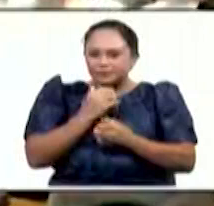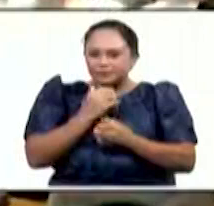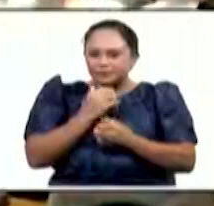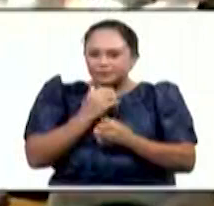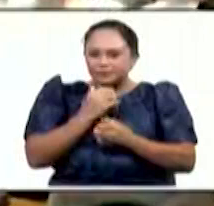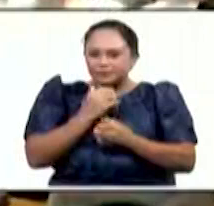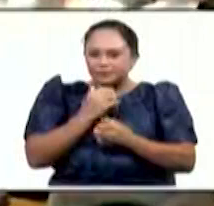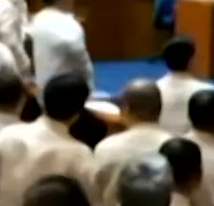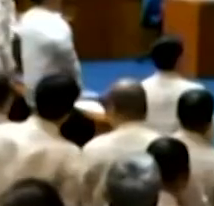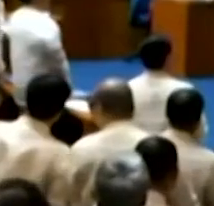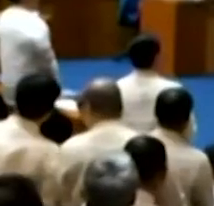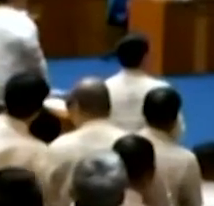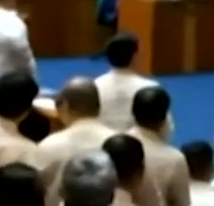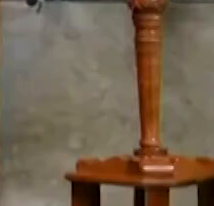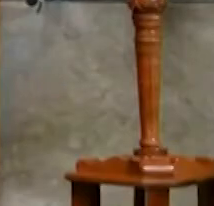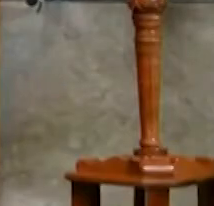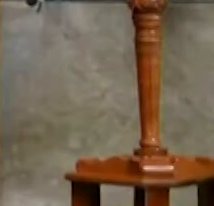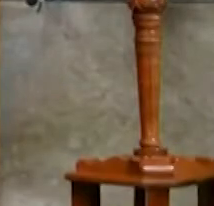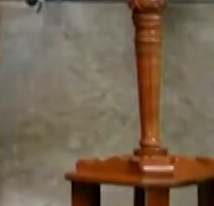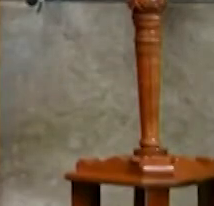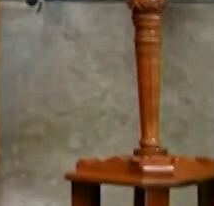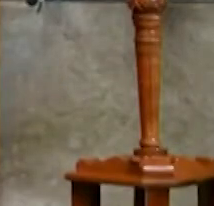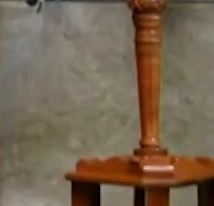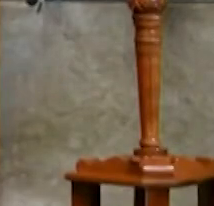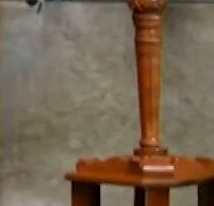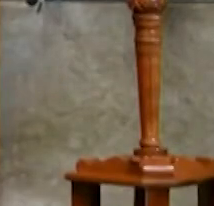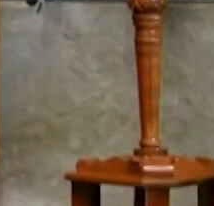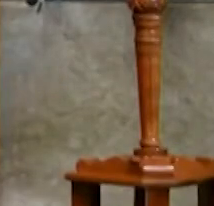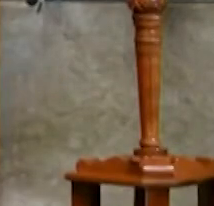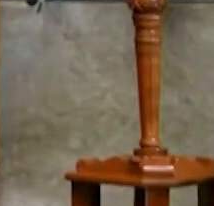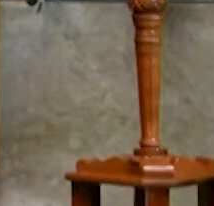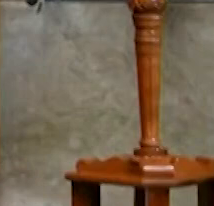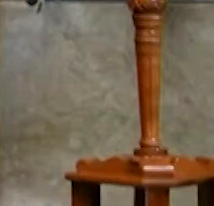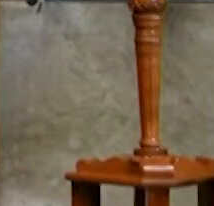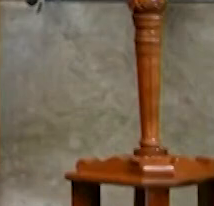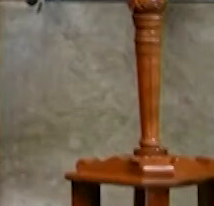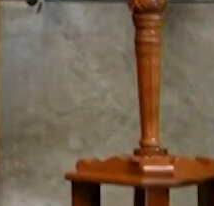In coordination with our economic managers, shall use the time